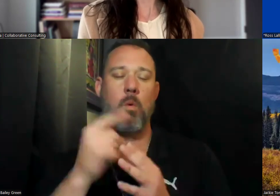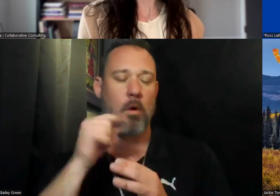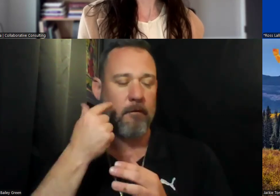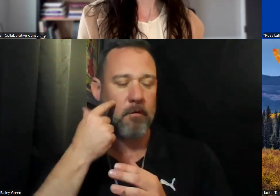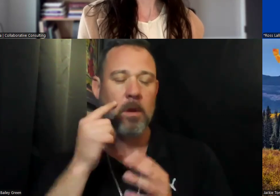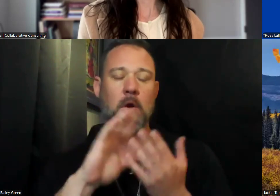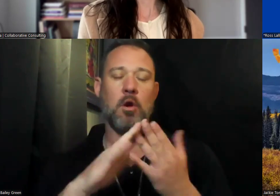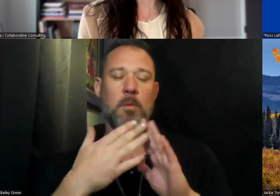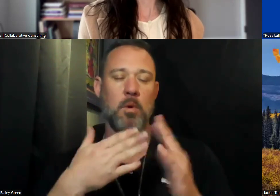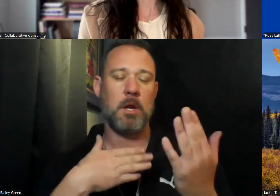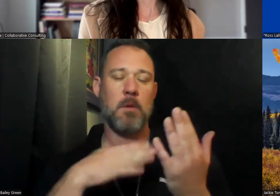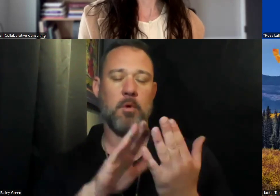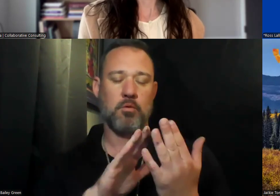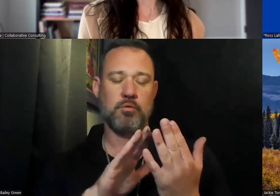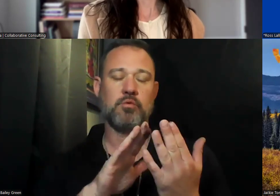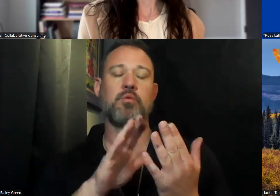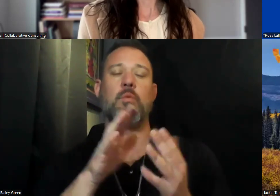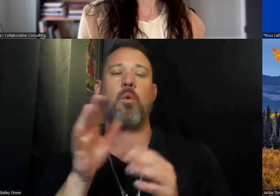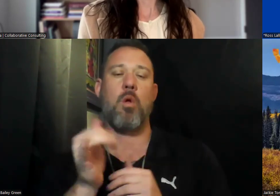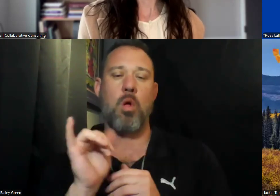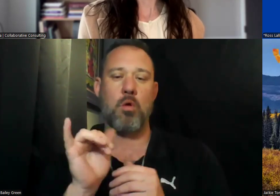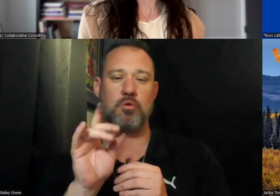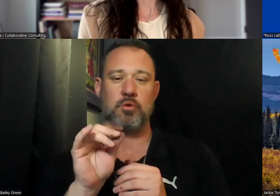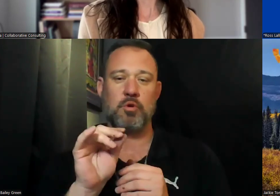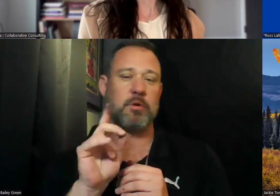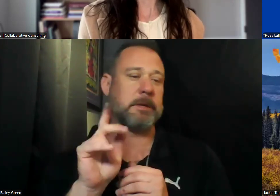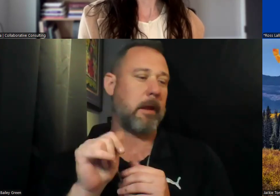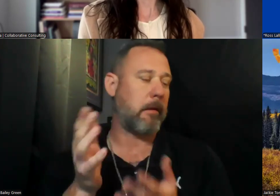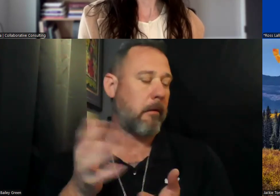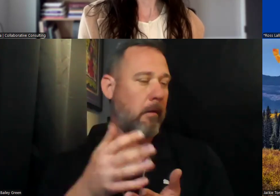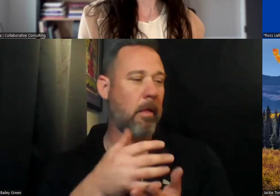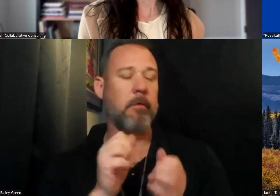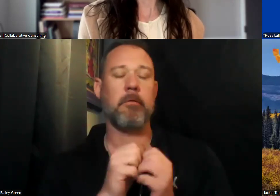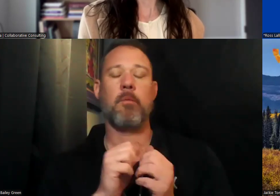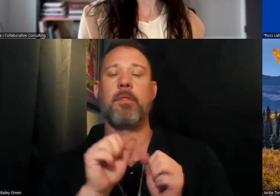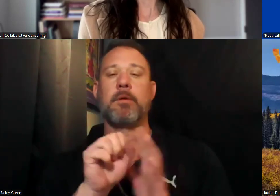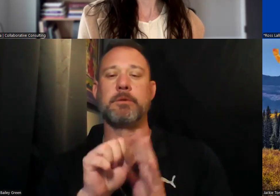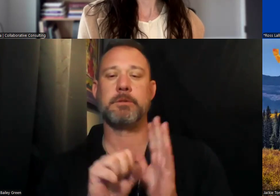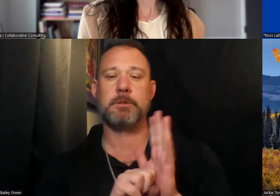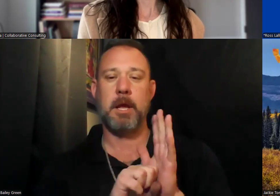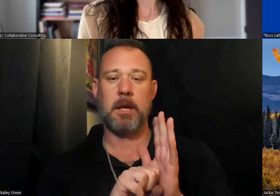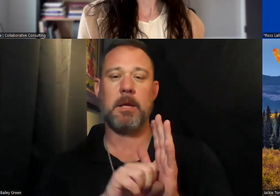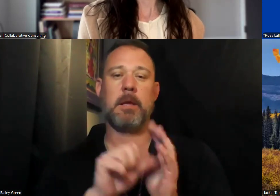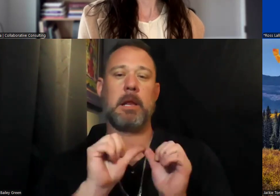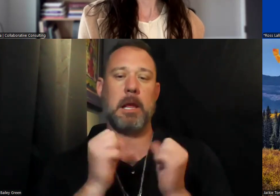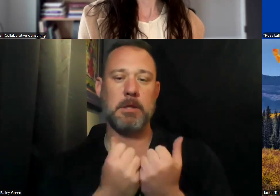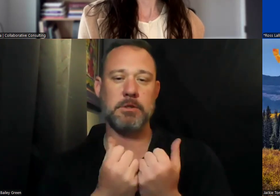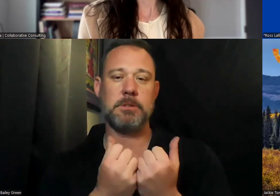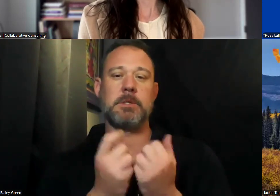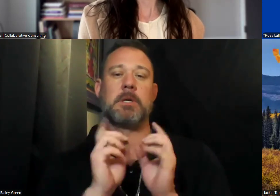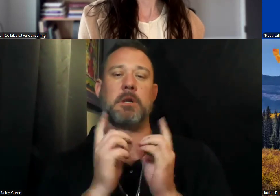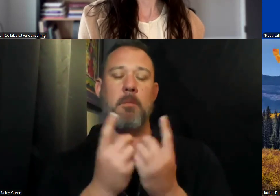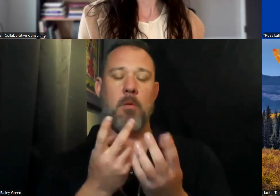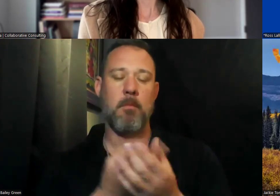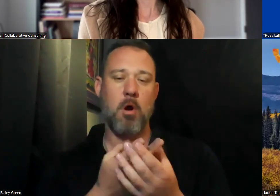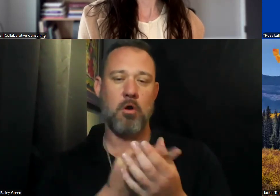of community approach, we will also be doing the data collection with state agency and department